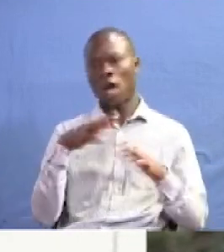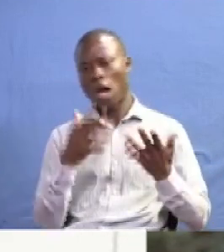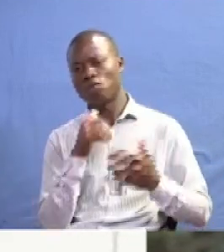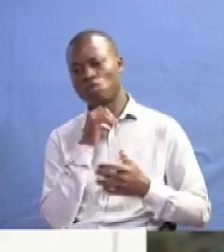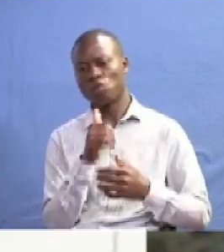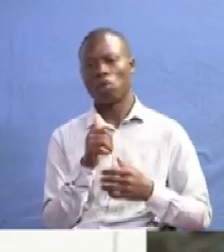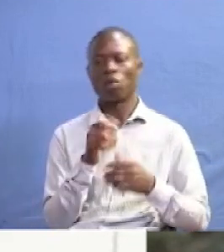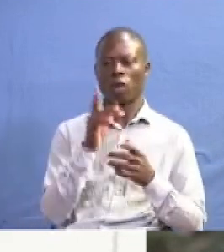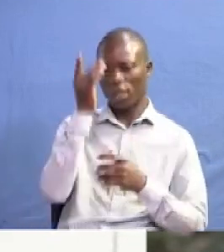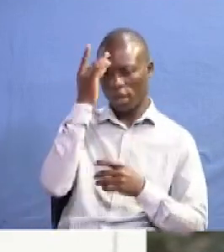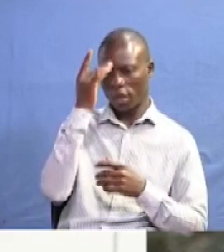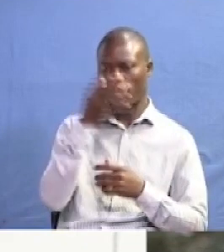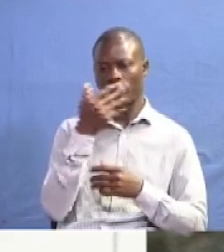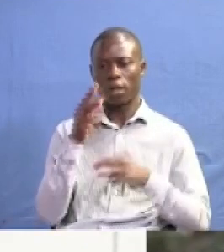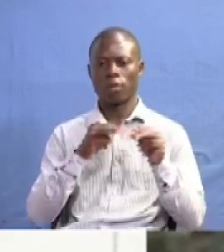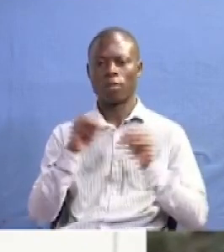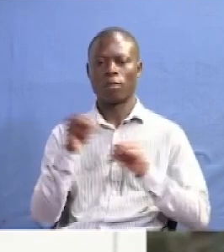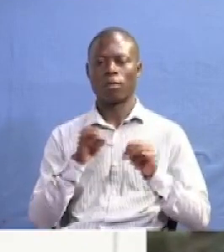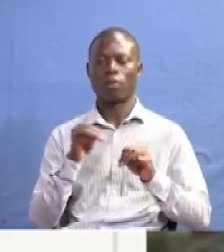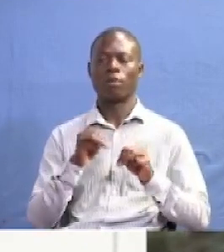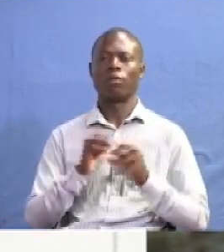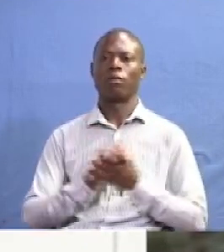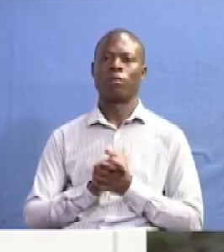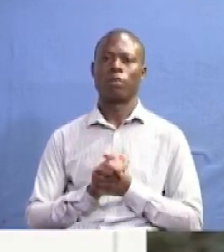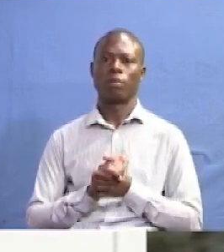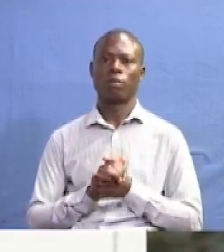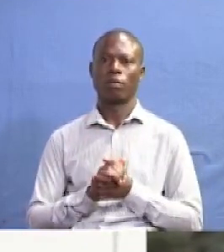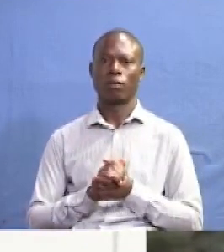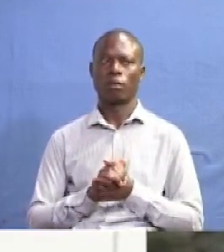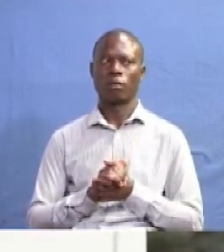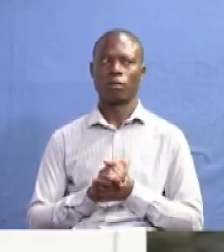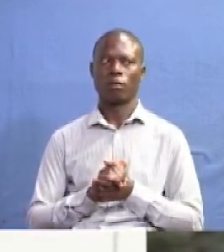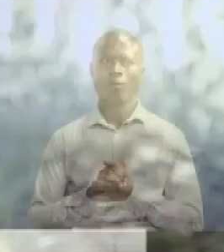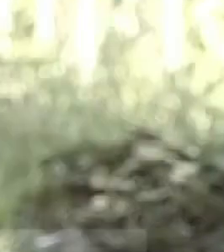disease will be better managed. Kipto Hilda, KUTV, Nairobi.